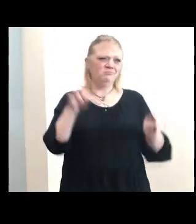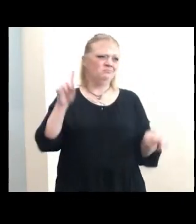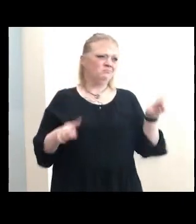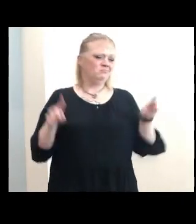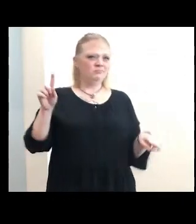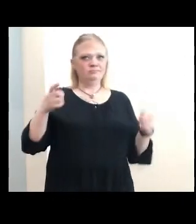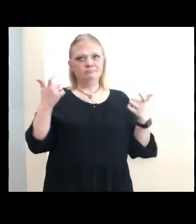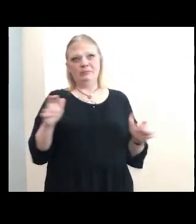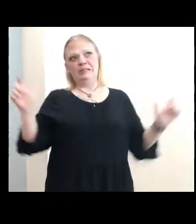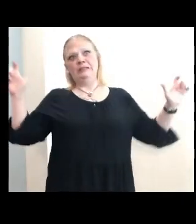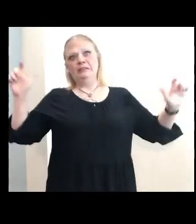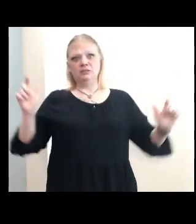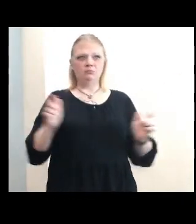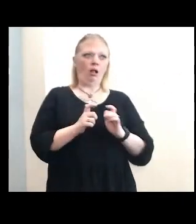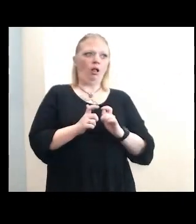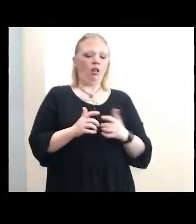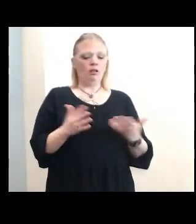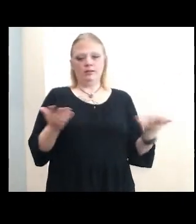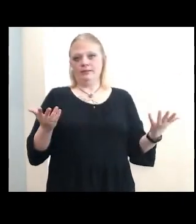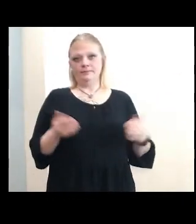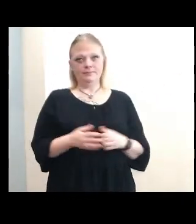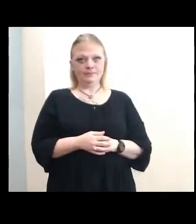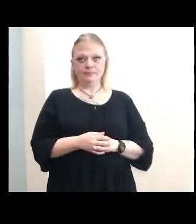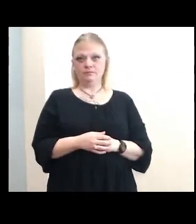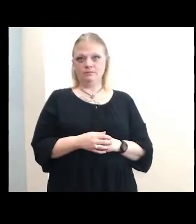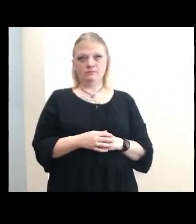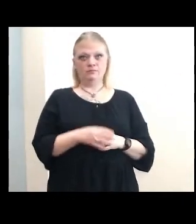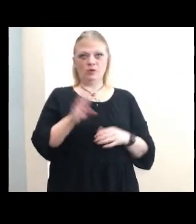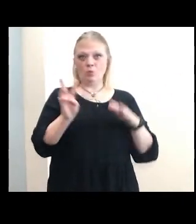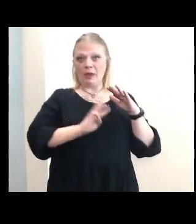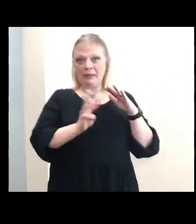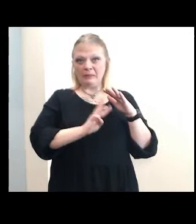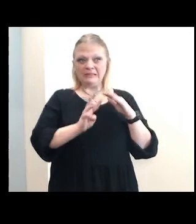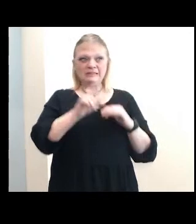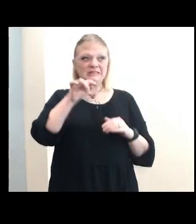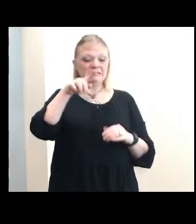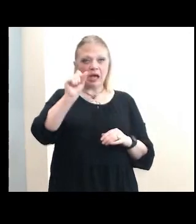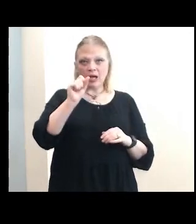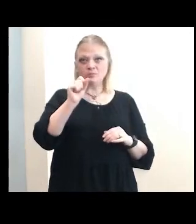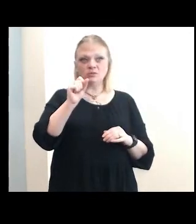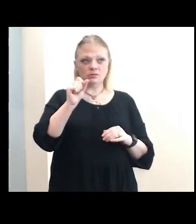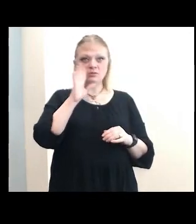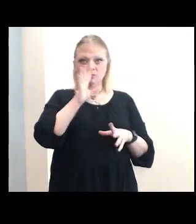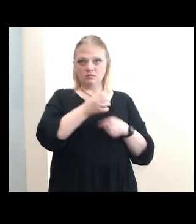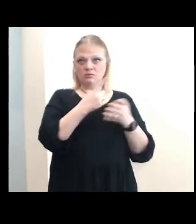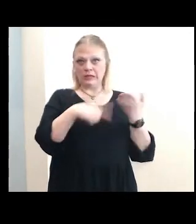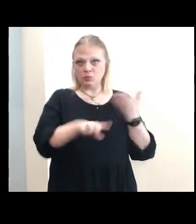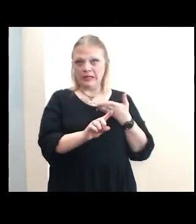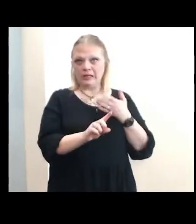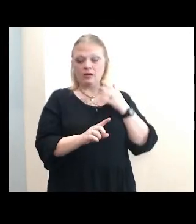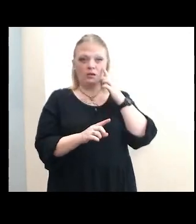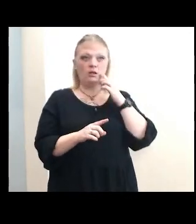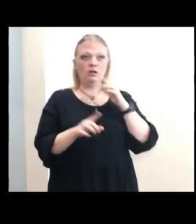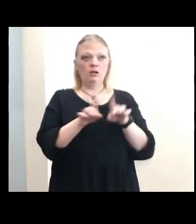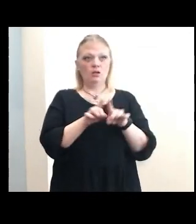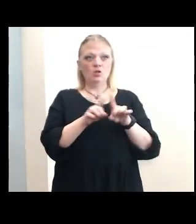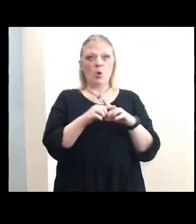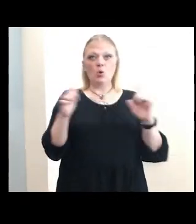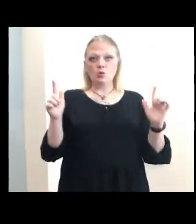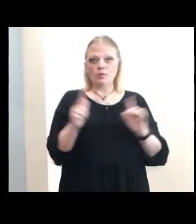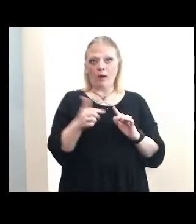pharmacies, large pharmacies, smaller pharmacies. Wegmans and Tops are getting them next week, as well as